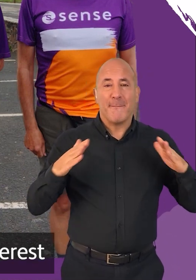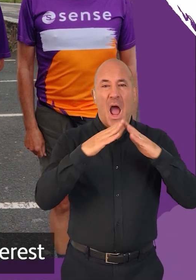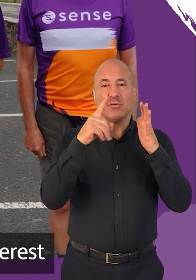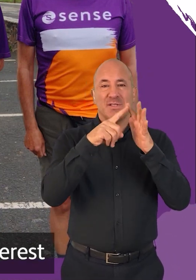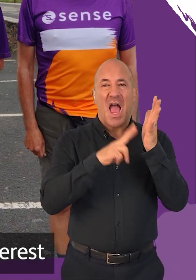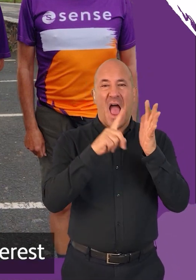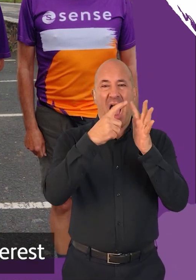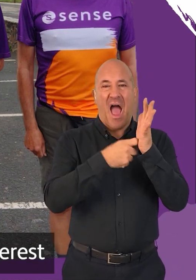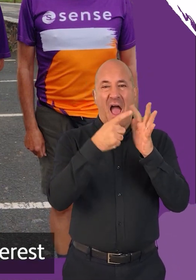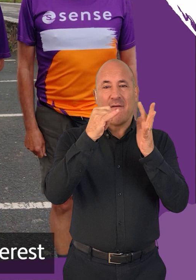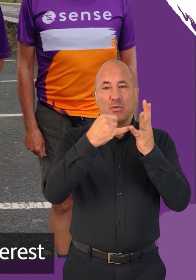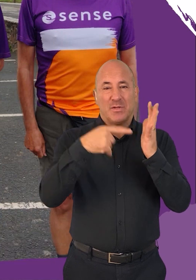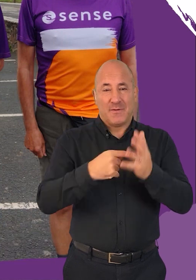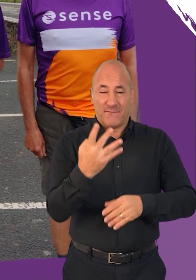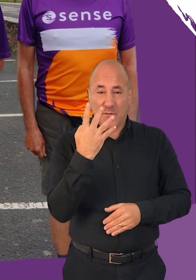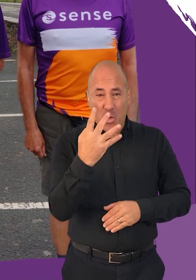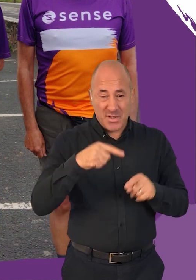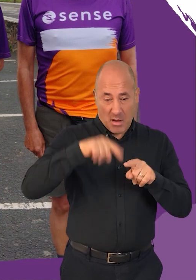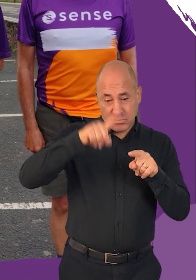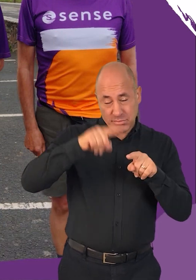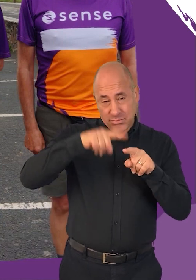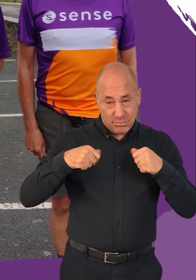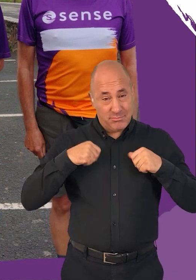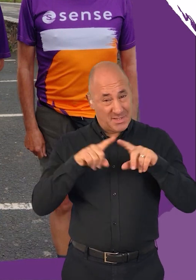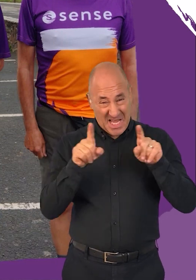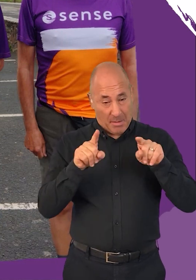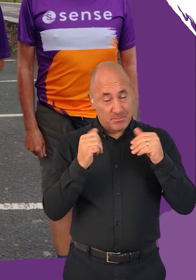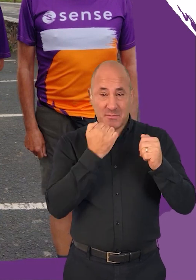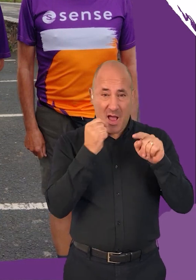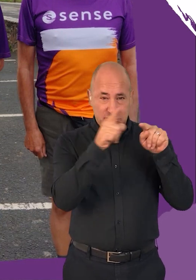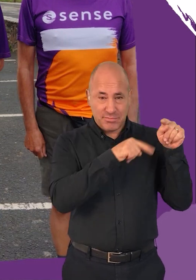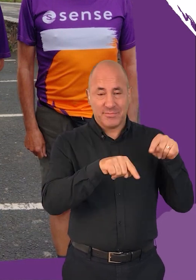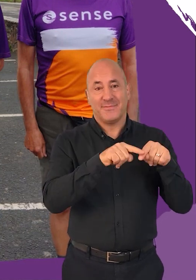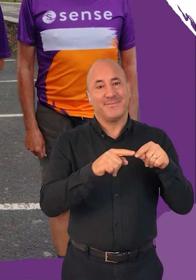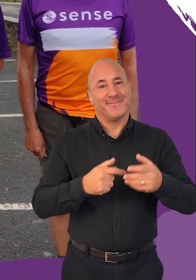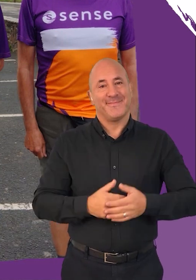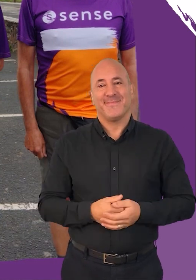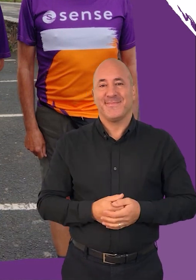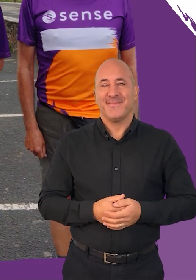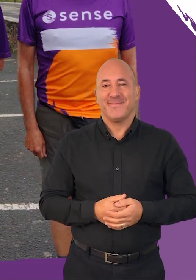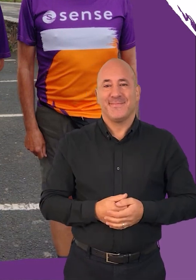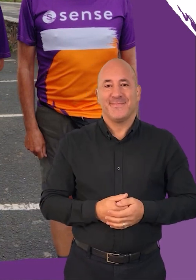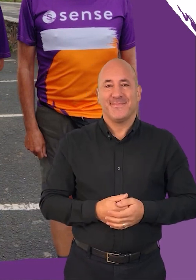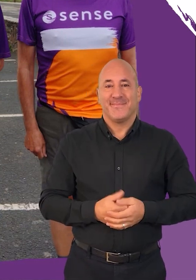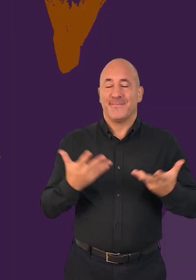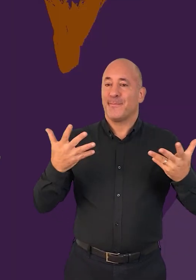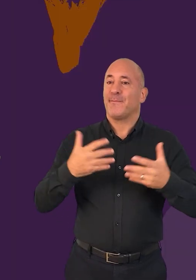the equivalent of hiking Mount Everest 4 times over.